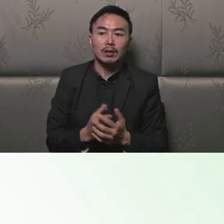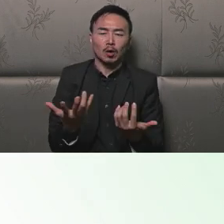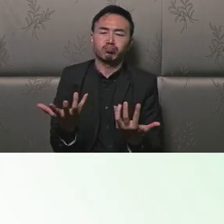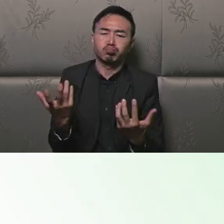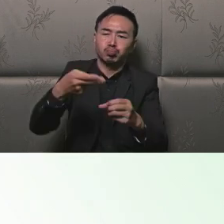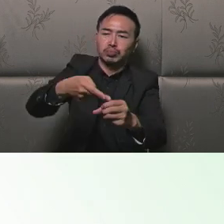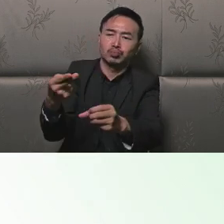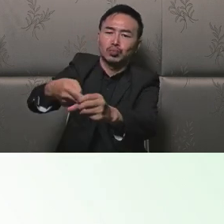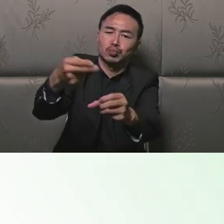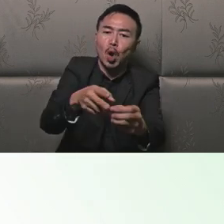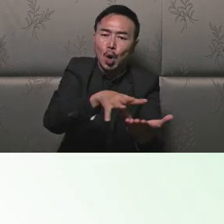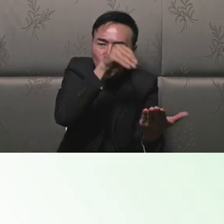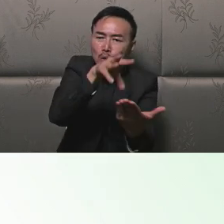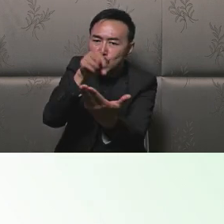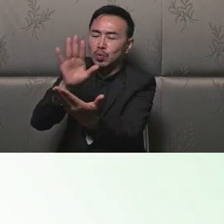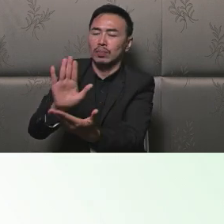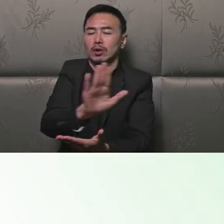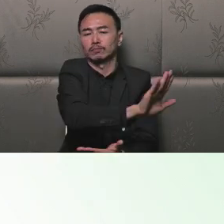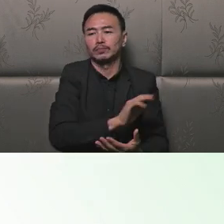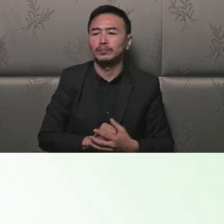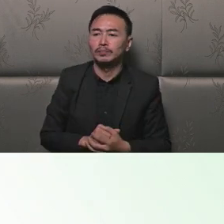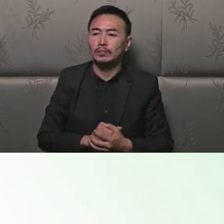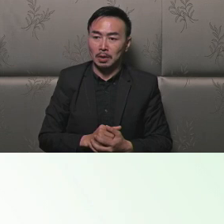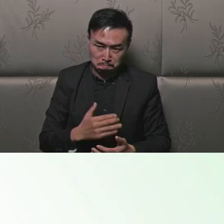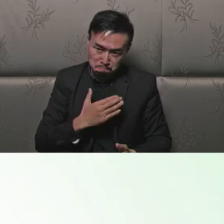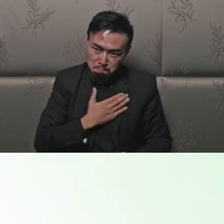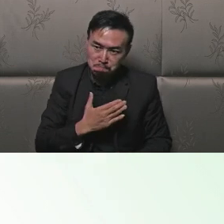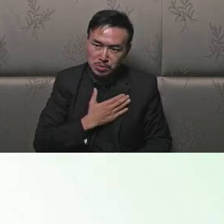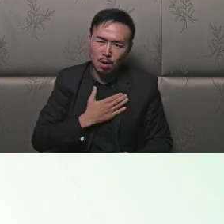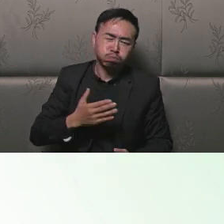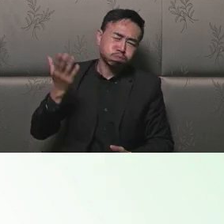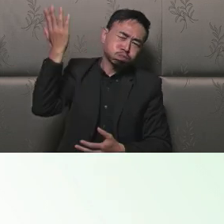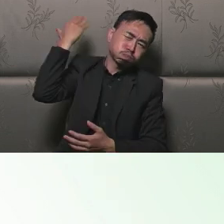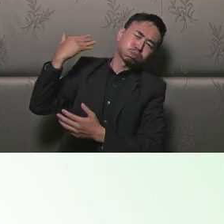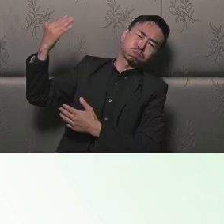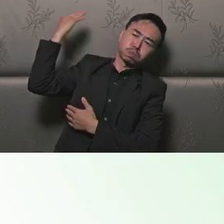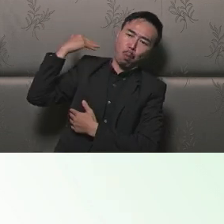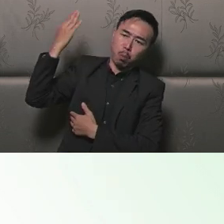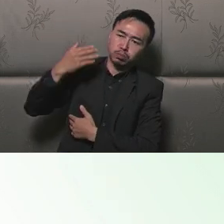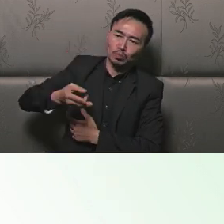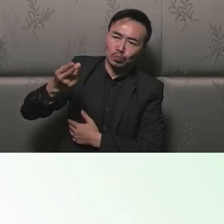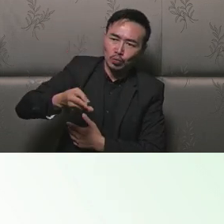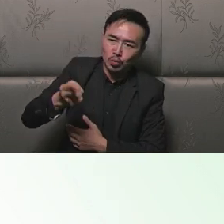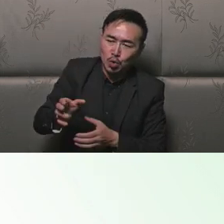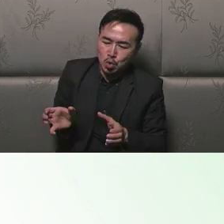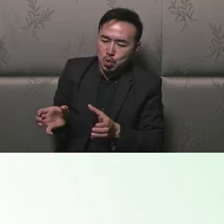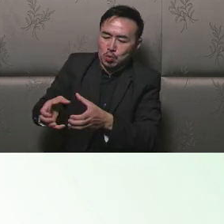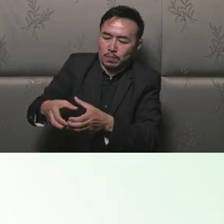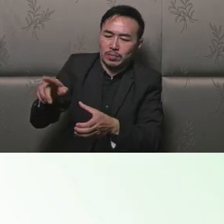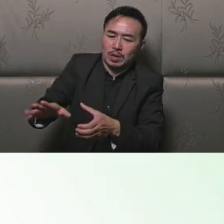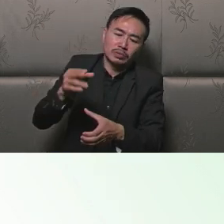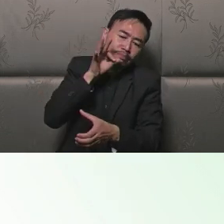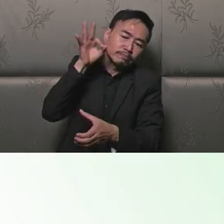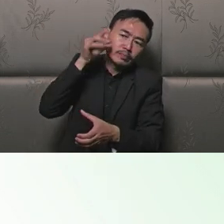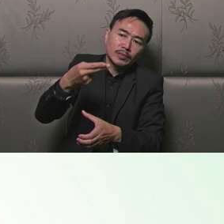my learners? What is their cultural affiliation? Are they indigenous? Are they non-indigenous? Are they coming from the nearby community?